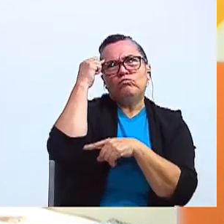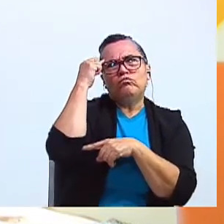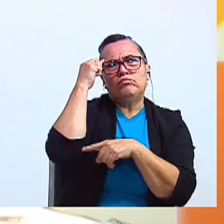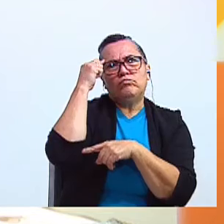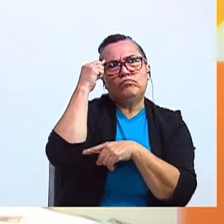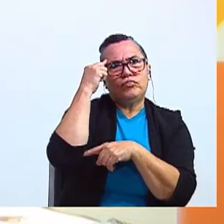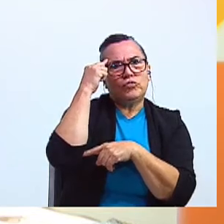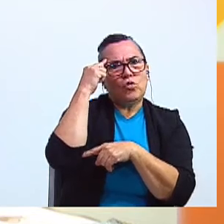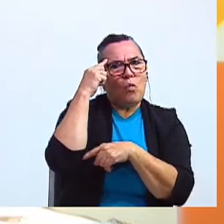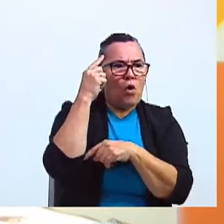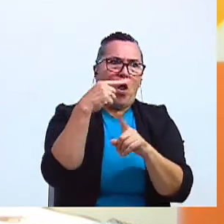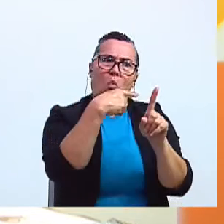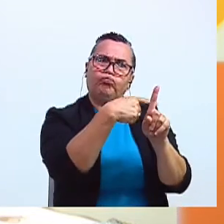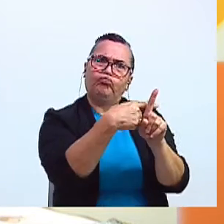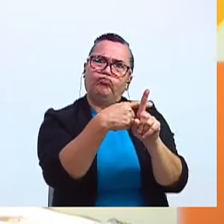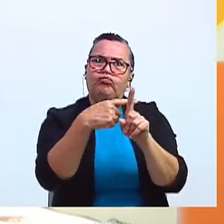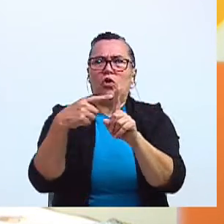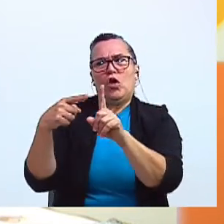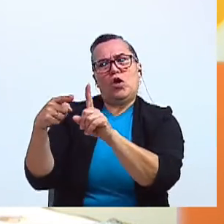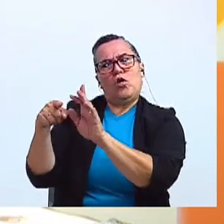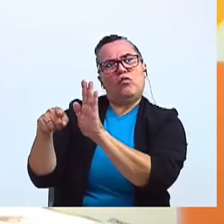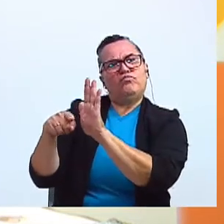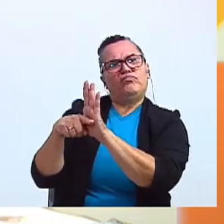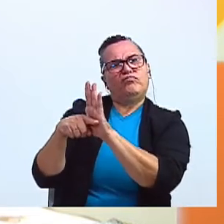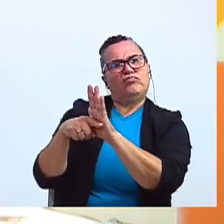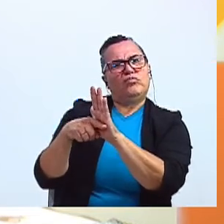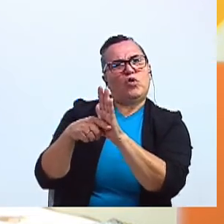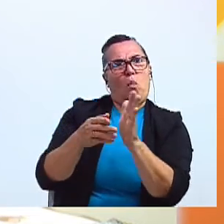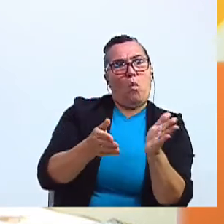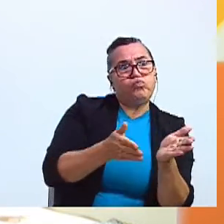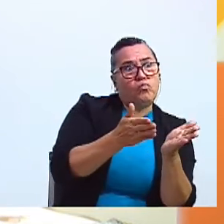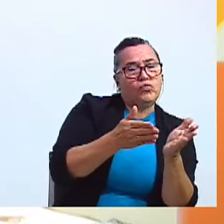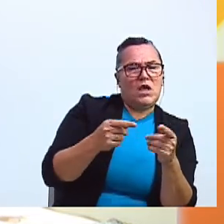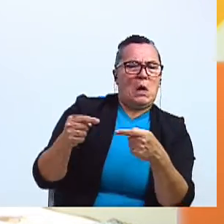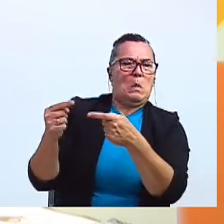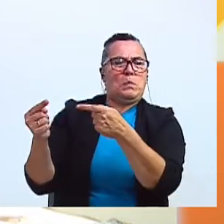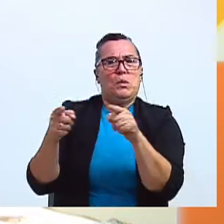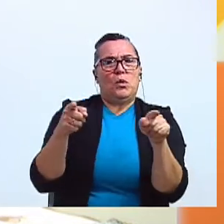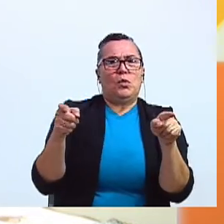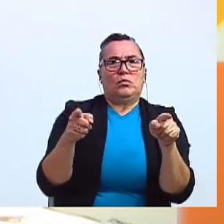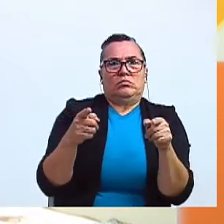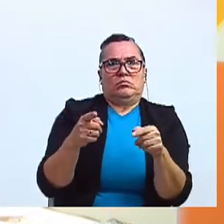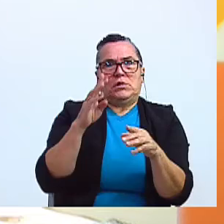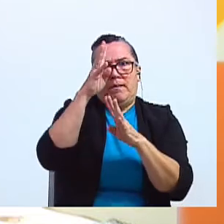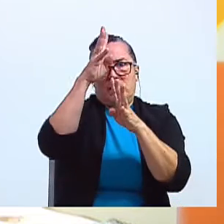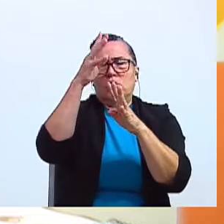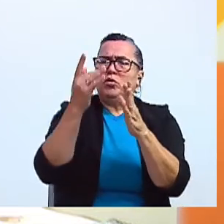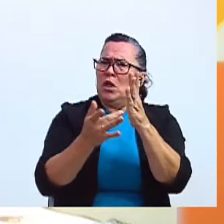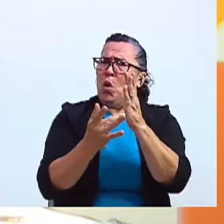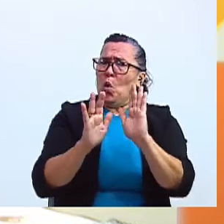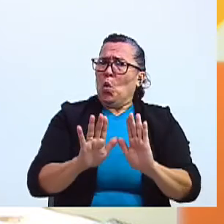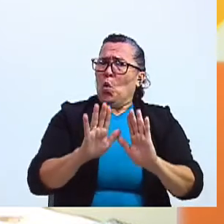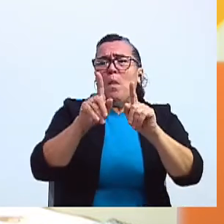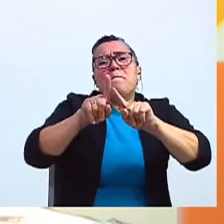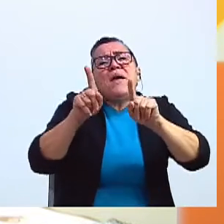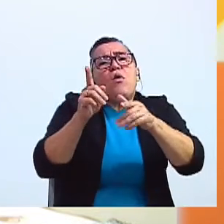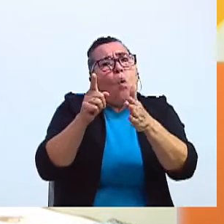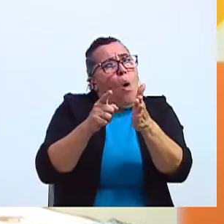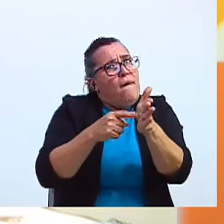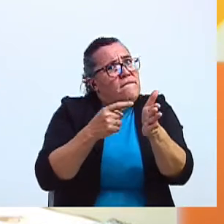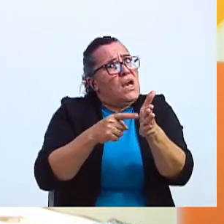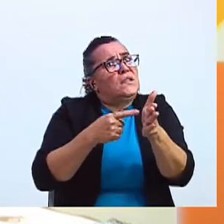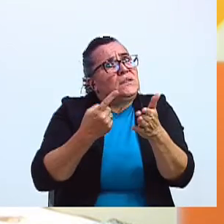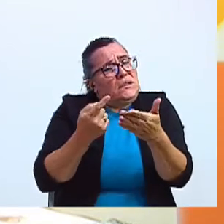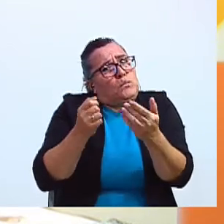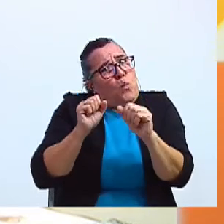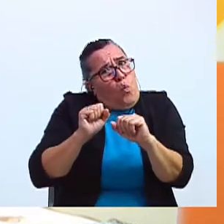pros and the cons of inventions, right? Because you know, technology is great, but sometimes it can have some bad